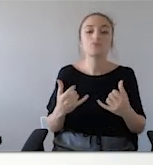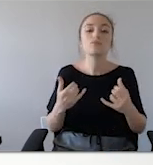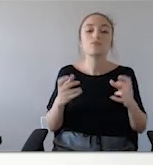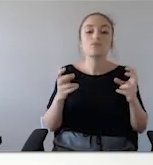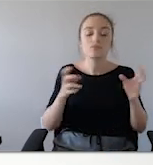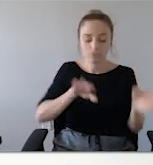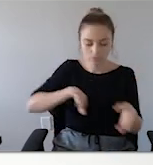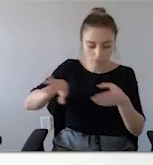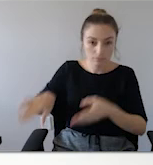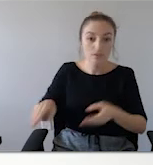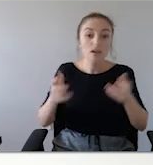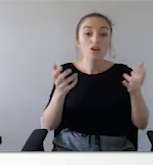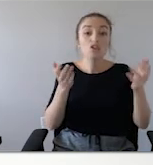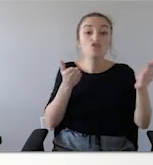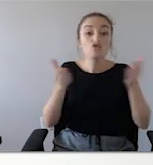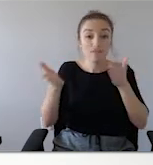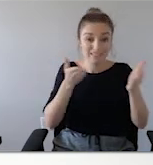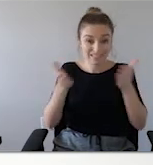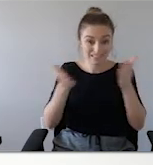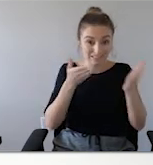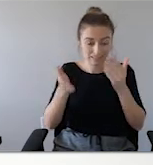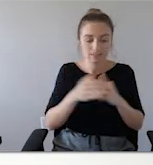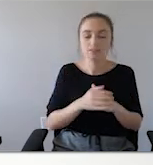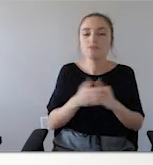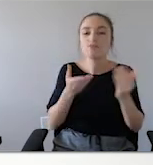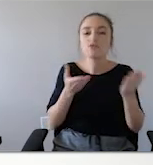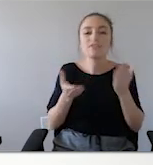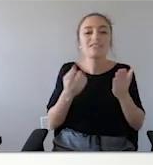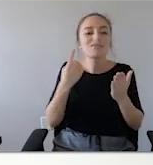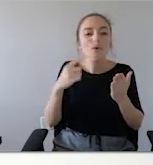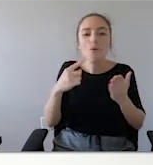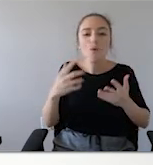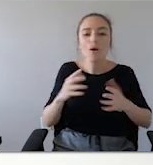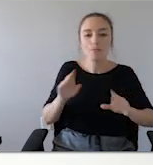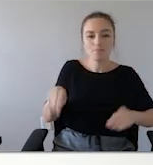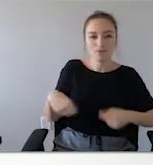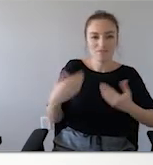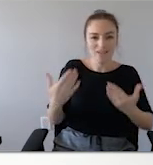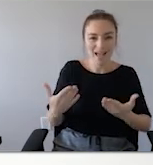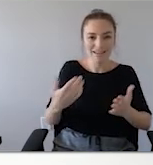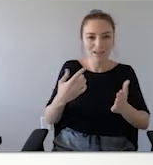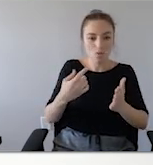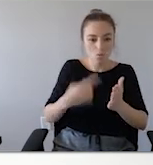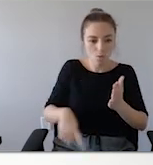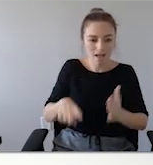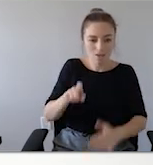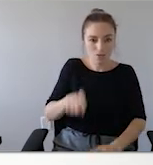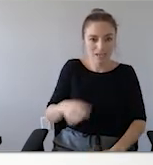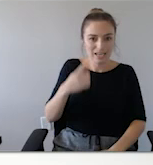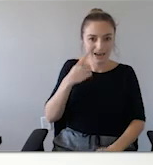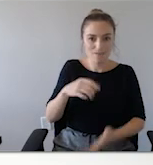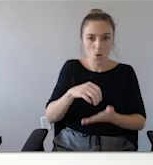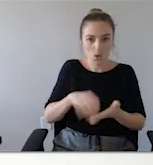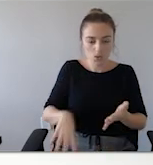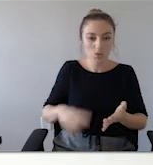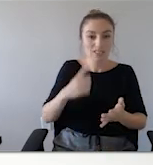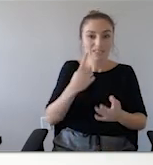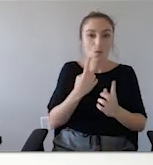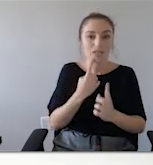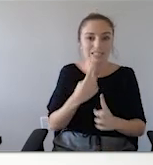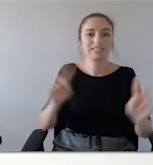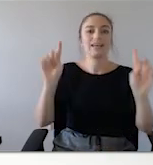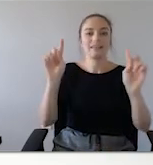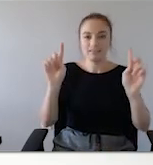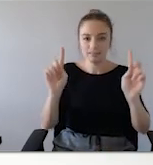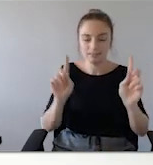give a student what they need so that they can be successful in the general setting. It actually says this in the Individuals